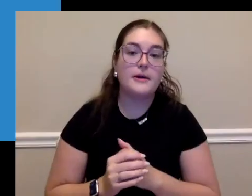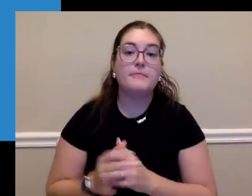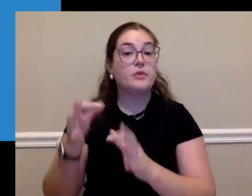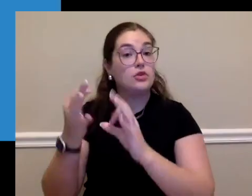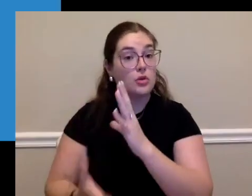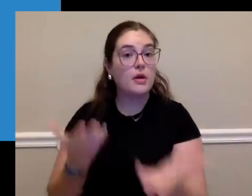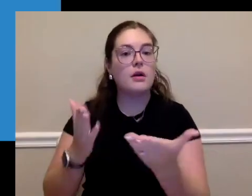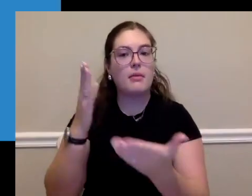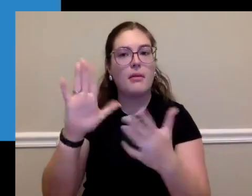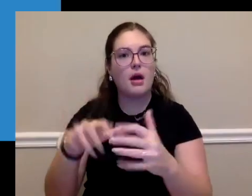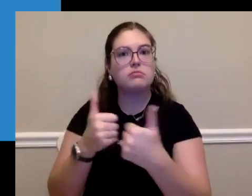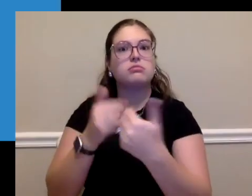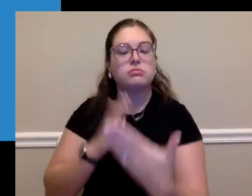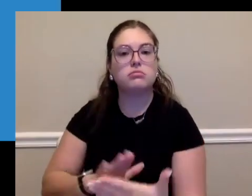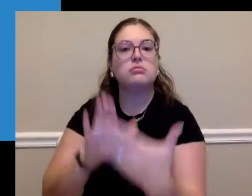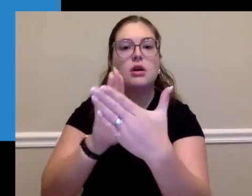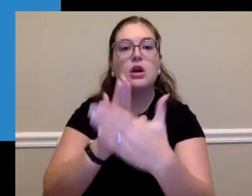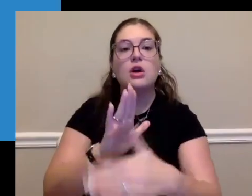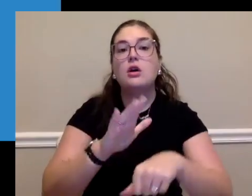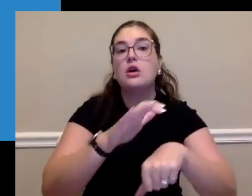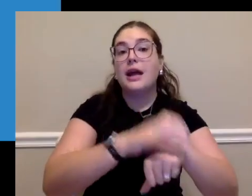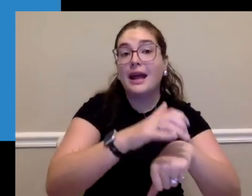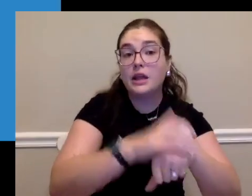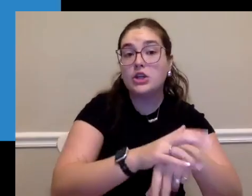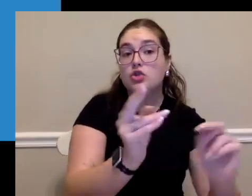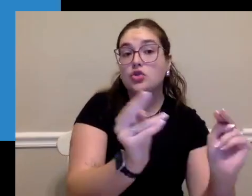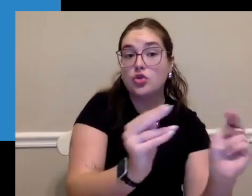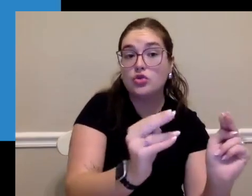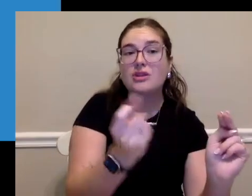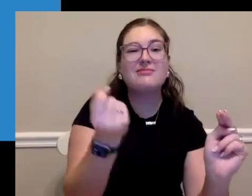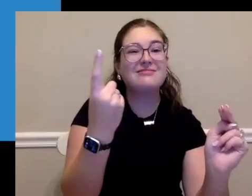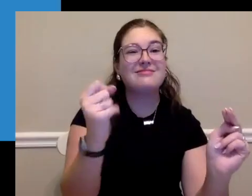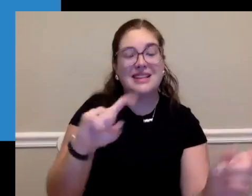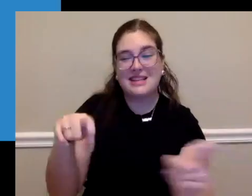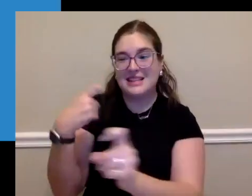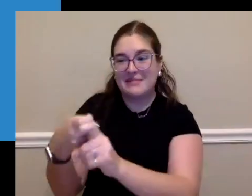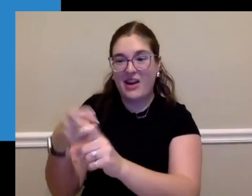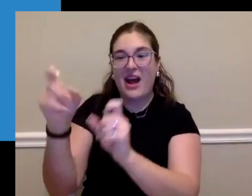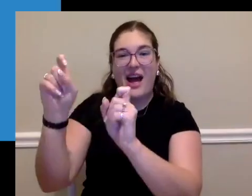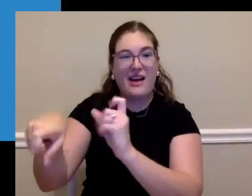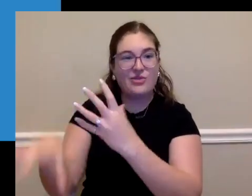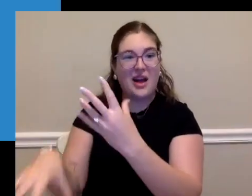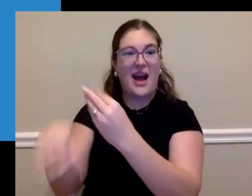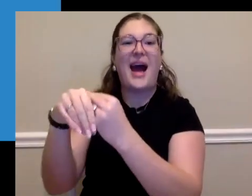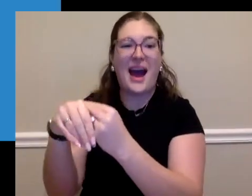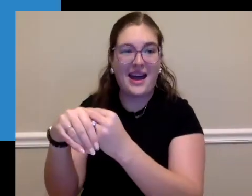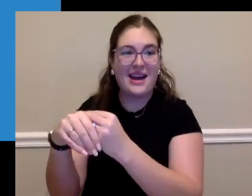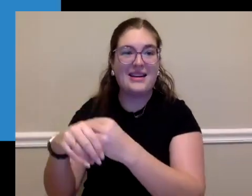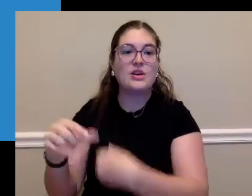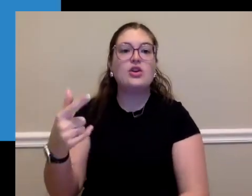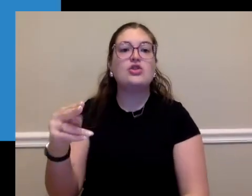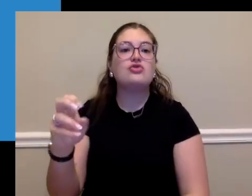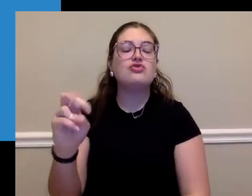encounter phrases that are gender neutral in English, but require a gendered rendition in Spanish. For example,